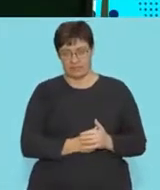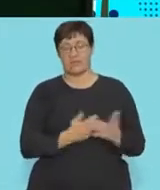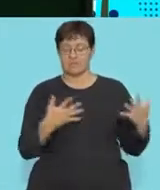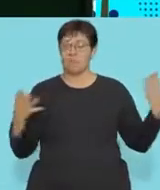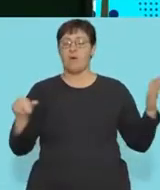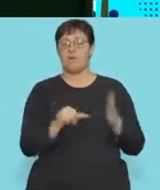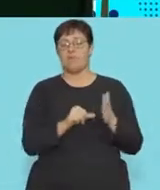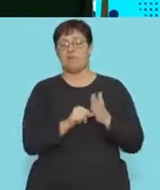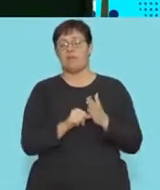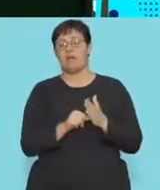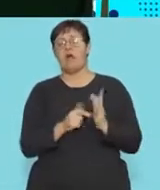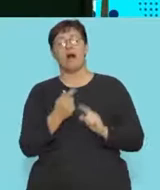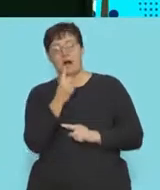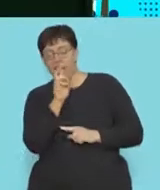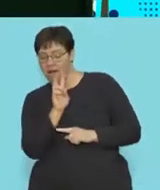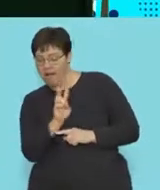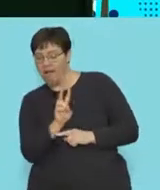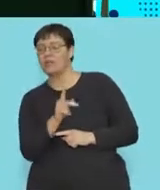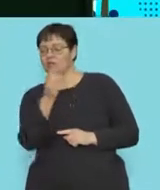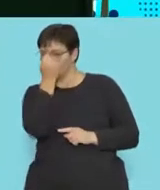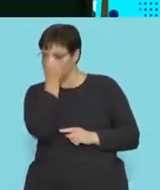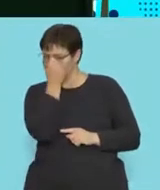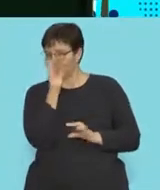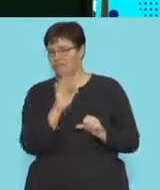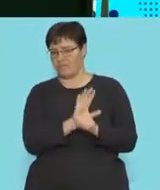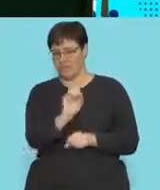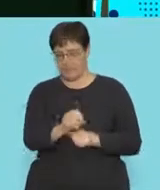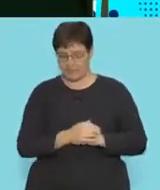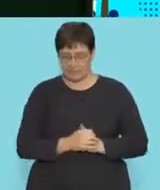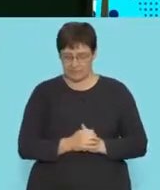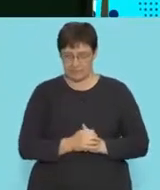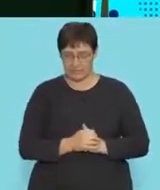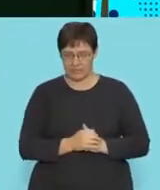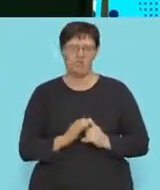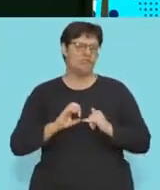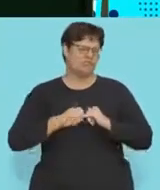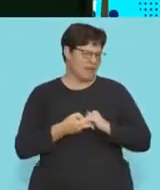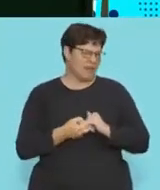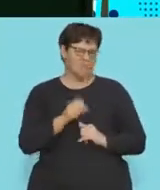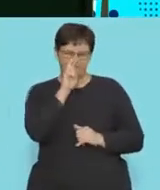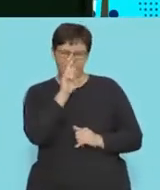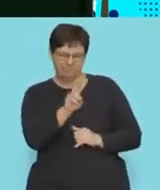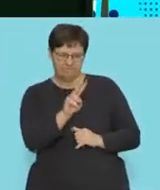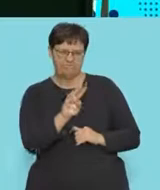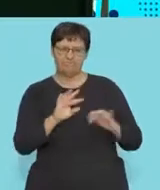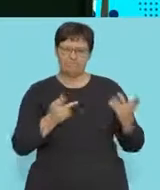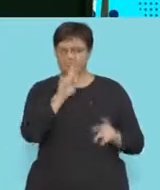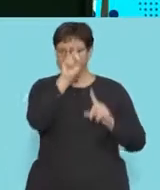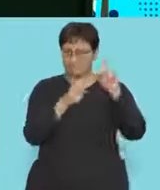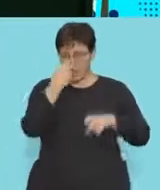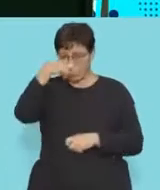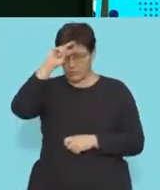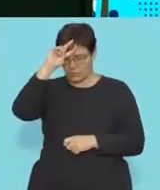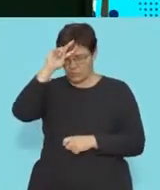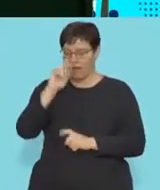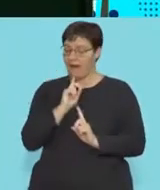and most effective way of actually seeing if you now have understood the concepts. Let's try that and let's see how we interpret questions